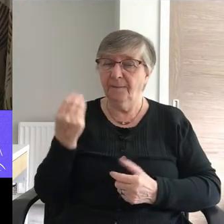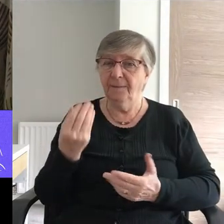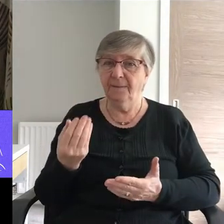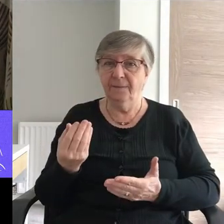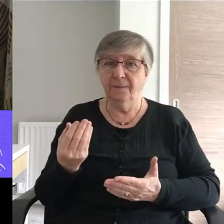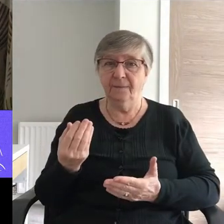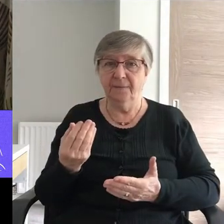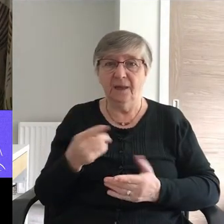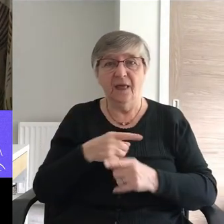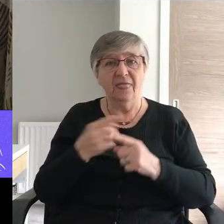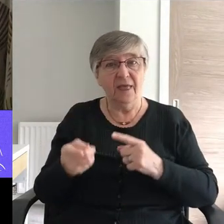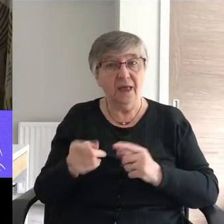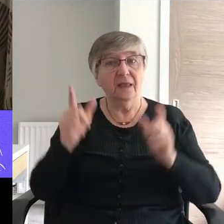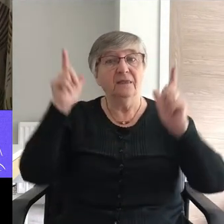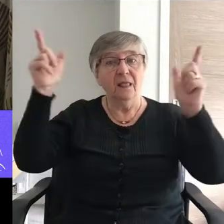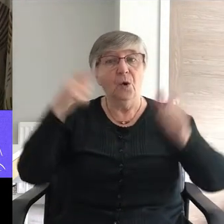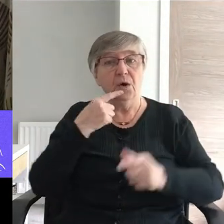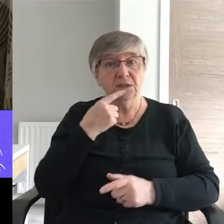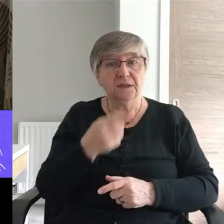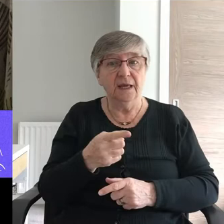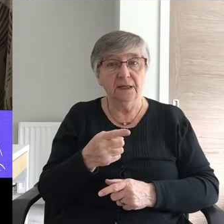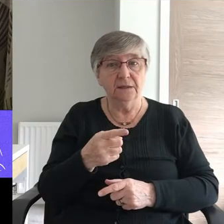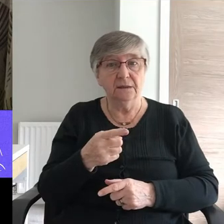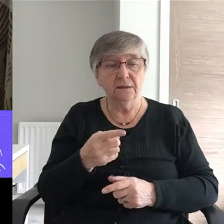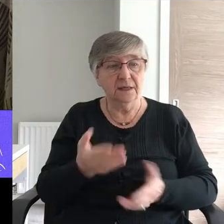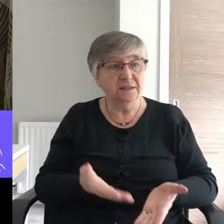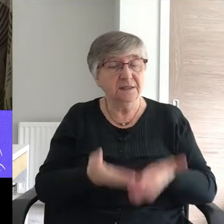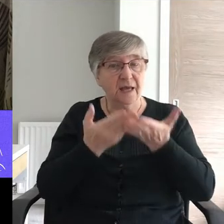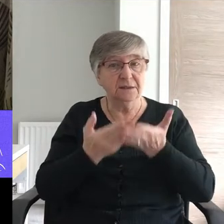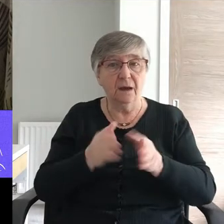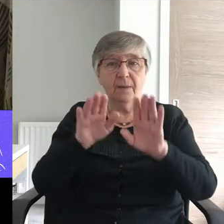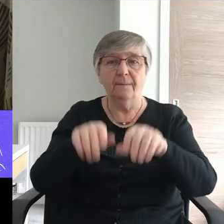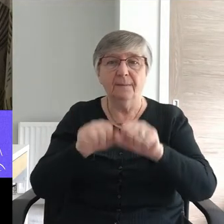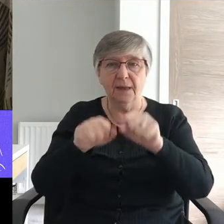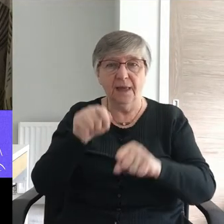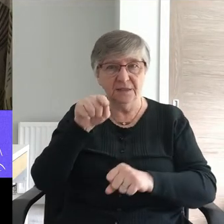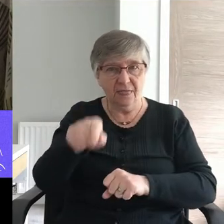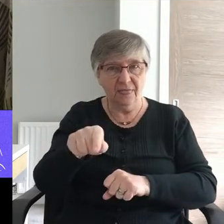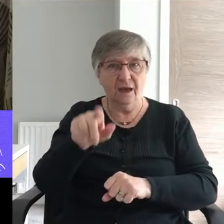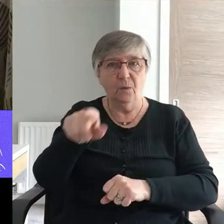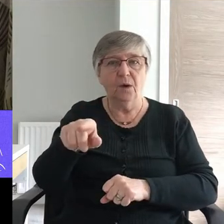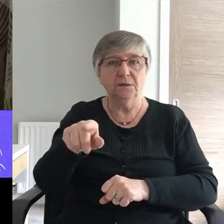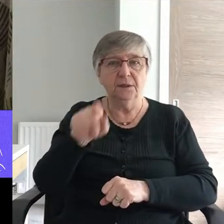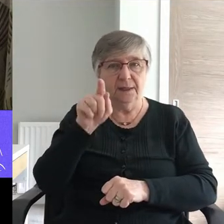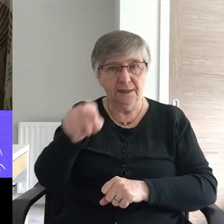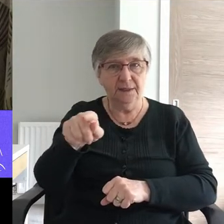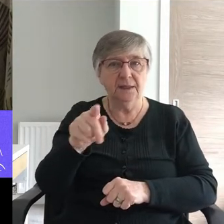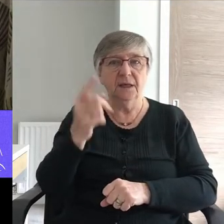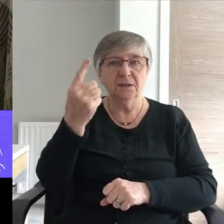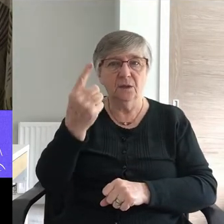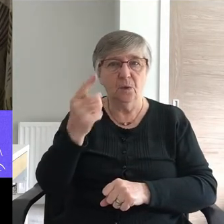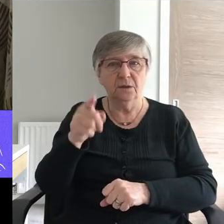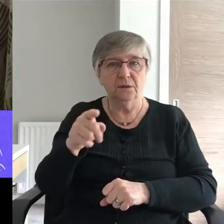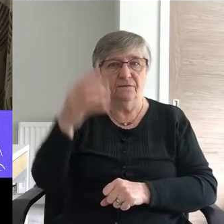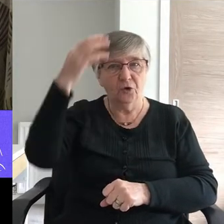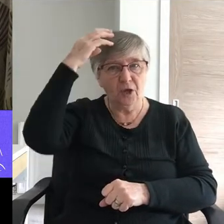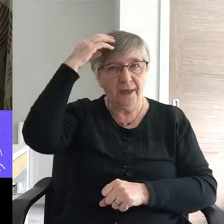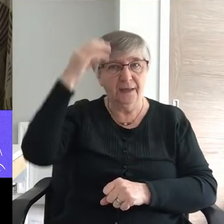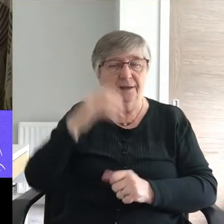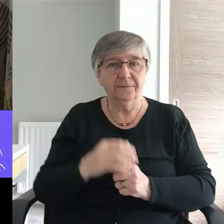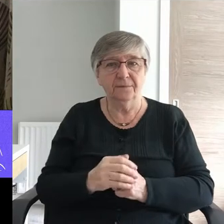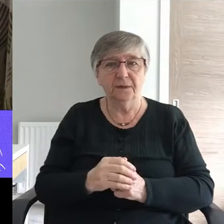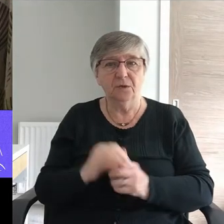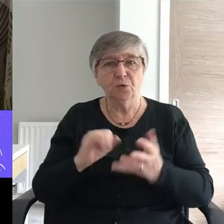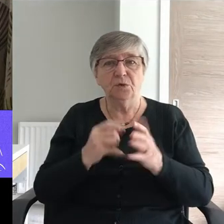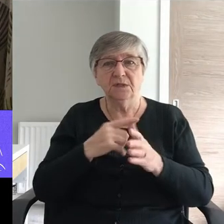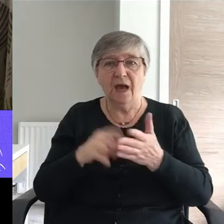features. Then the Lord said, "Rise and anoint him. This is the one."